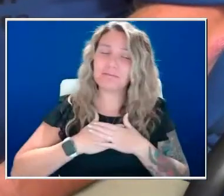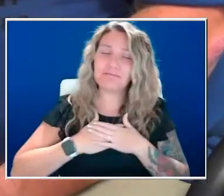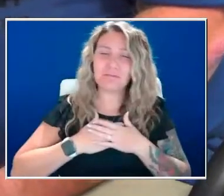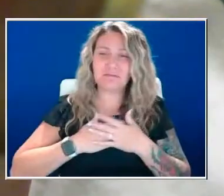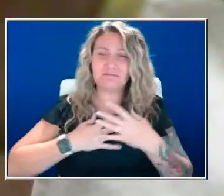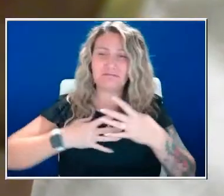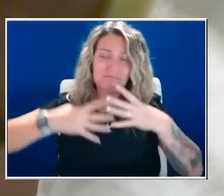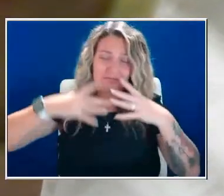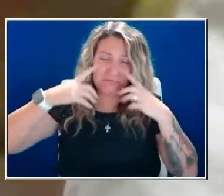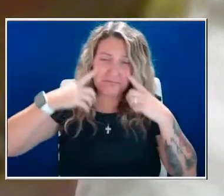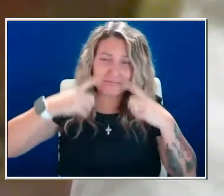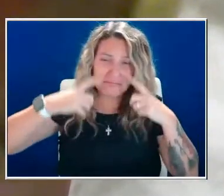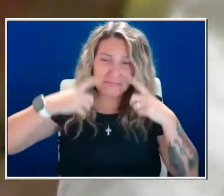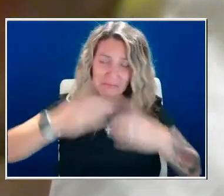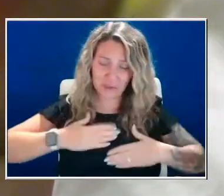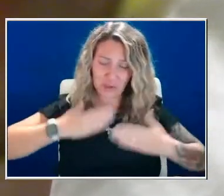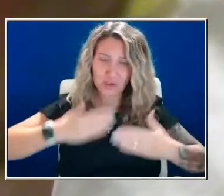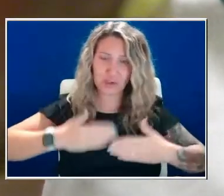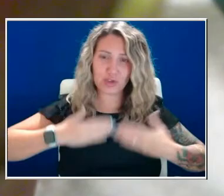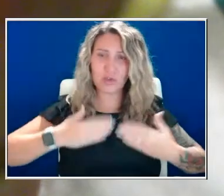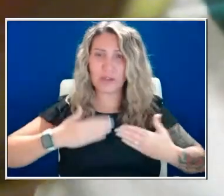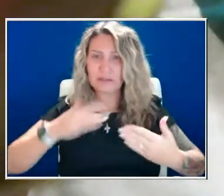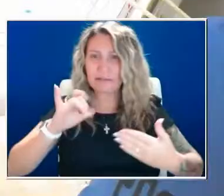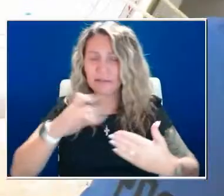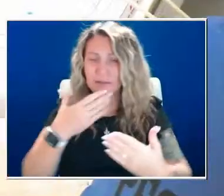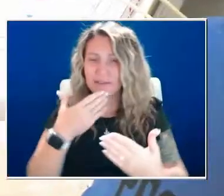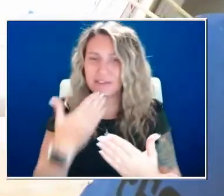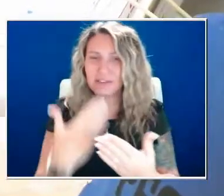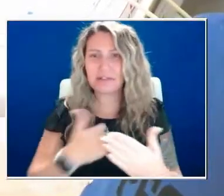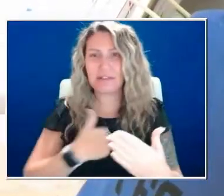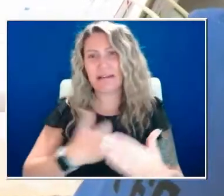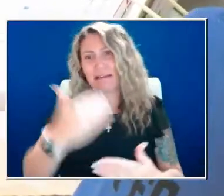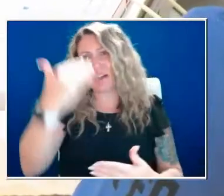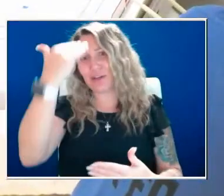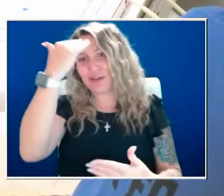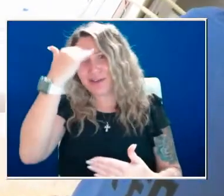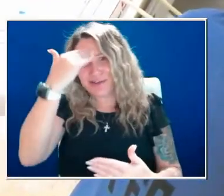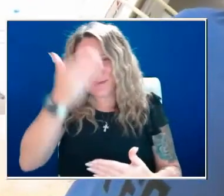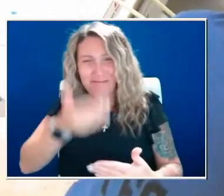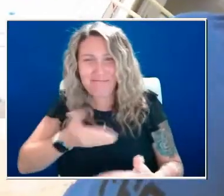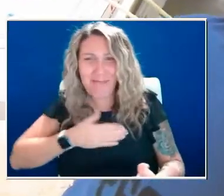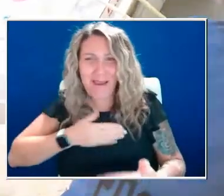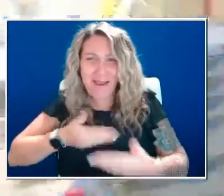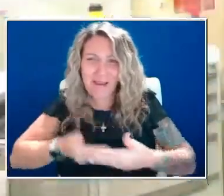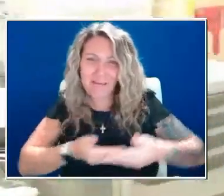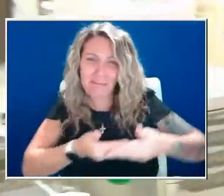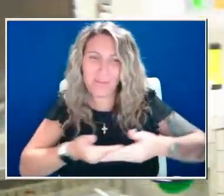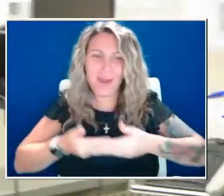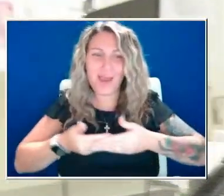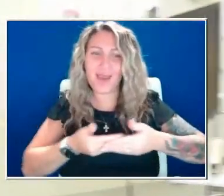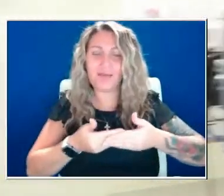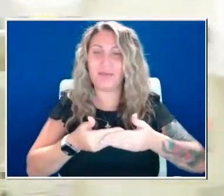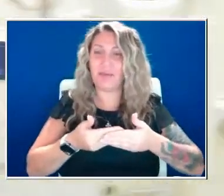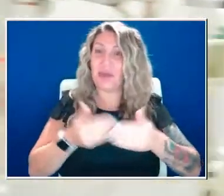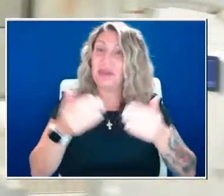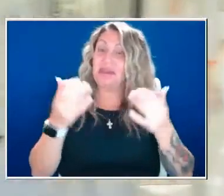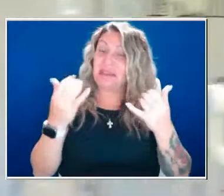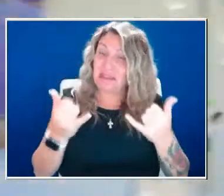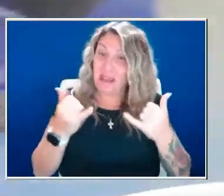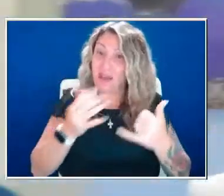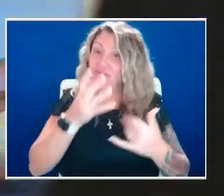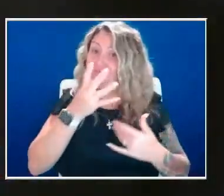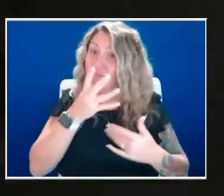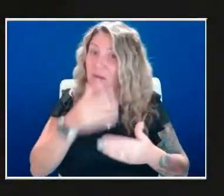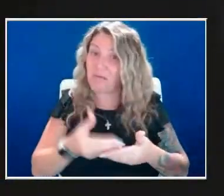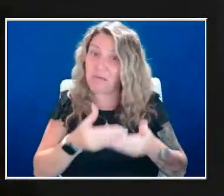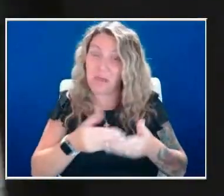was really good because this time I knew it was him. Kind of let him take it. With Mom and baby doing well, how's it going? Doctors are